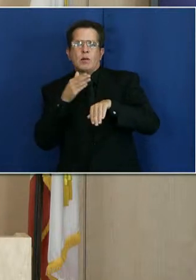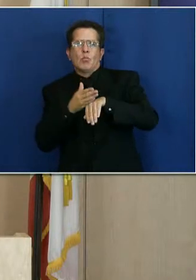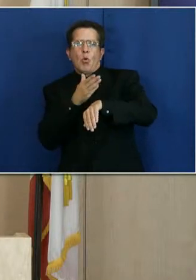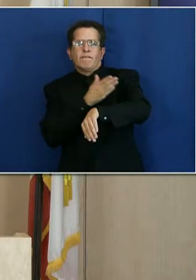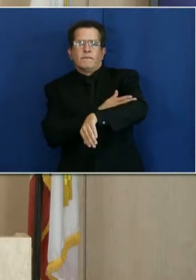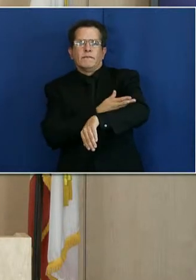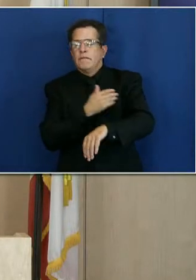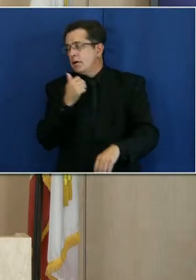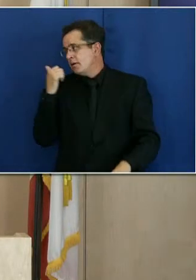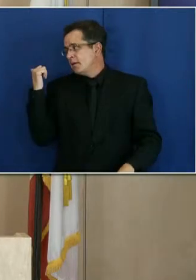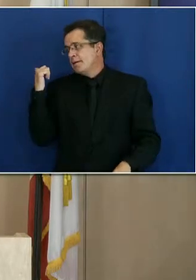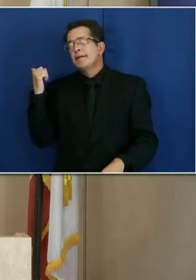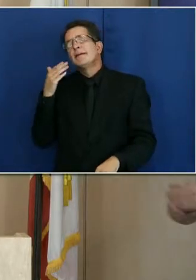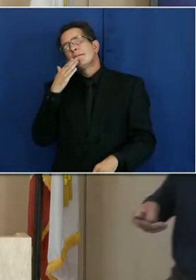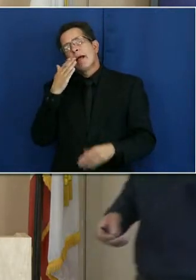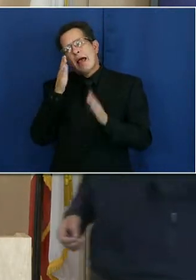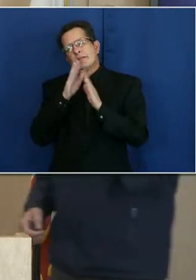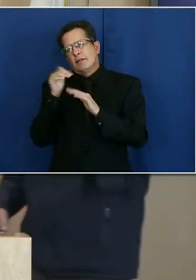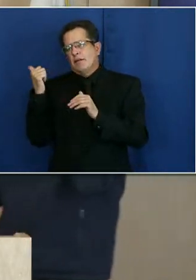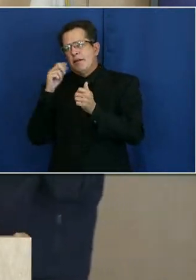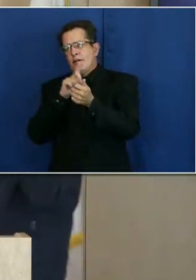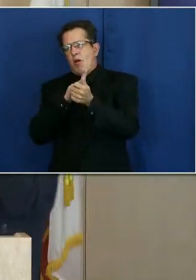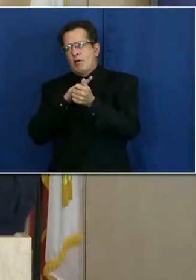both of them would want to respond.